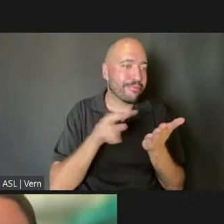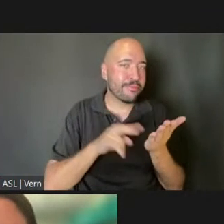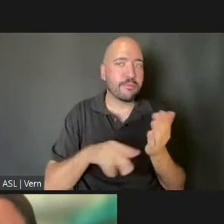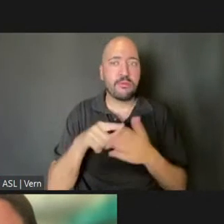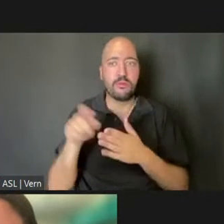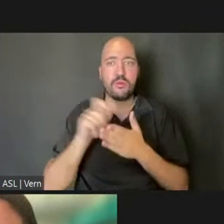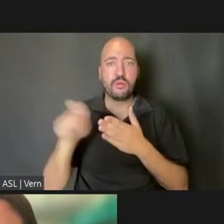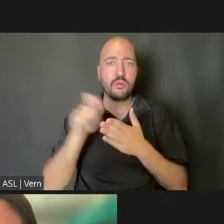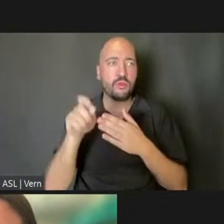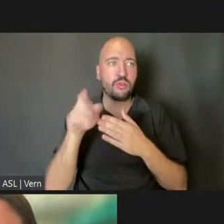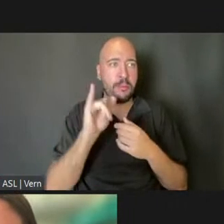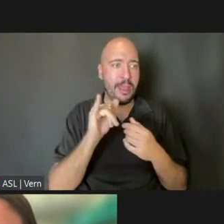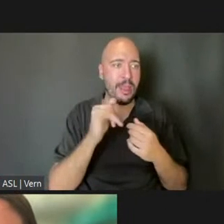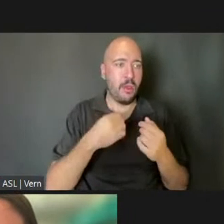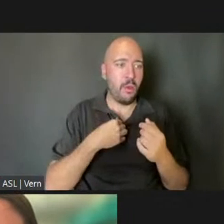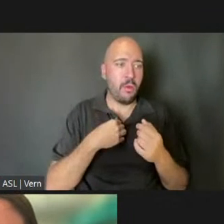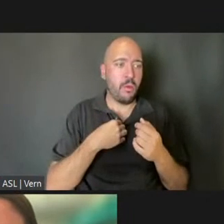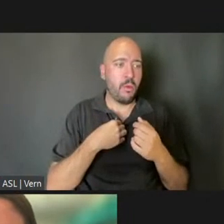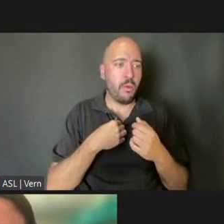written by white